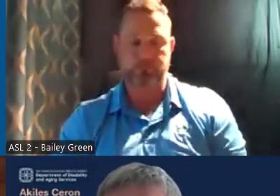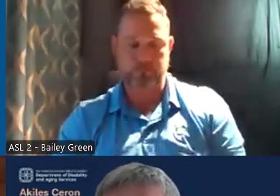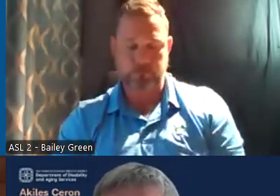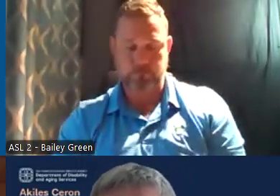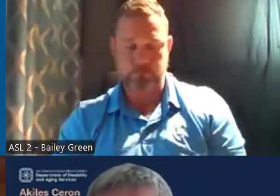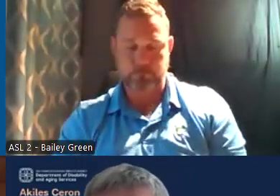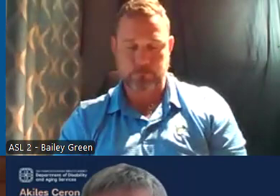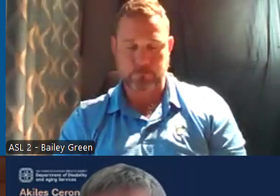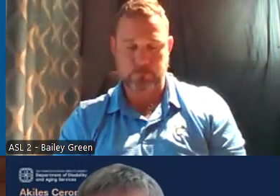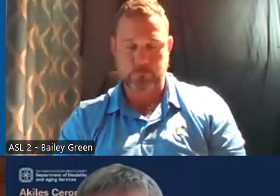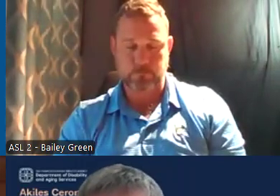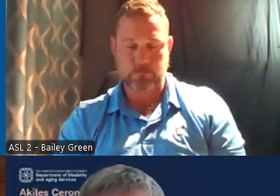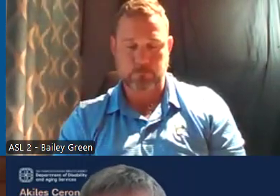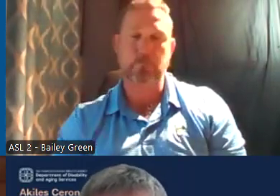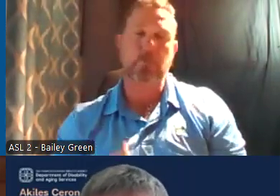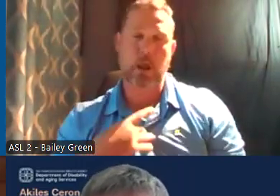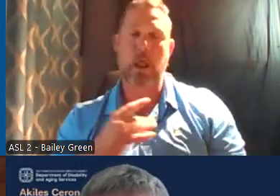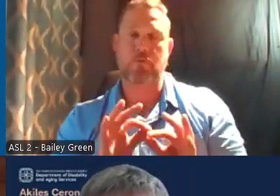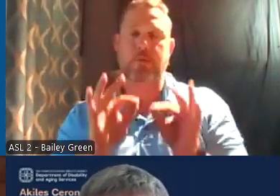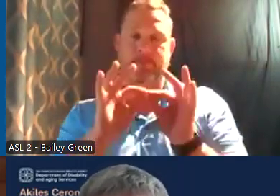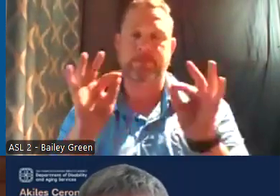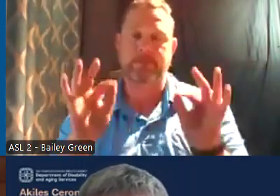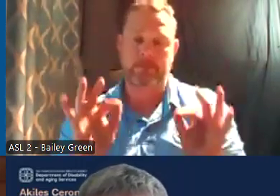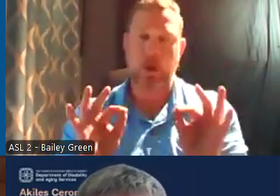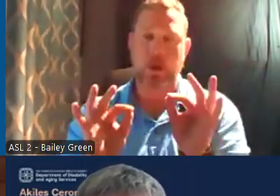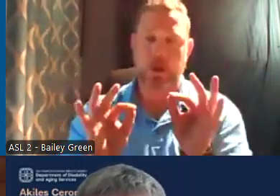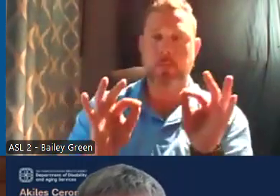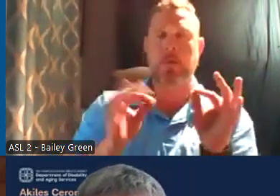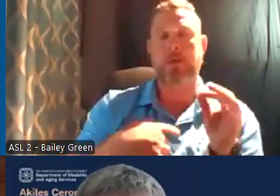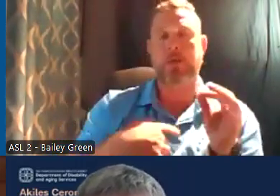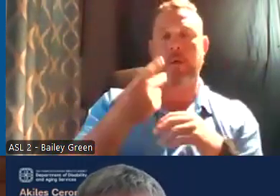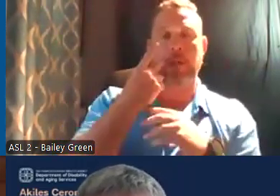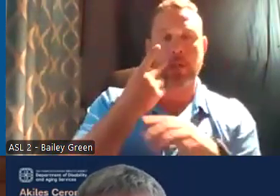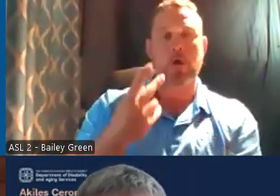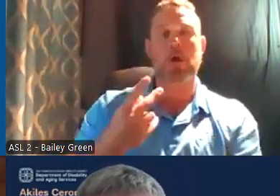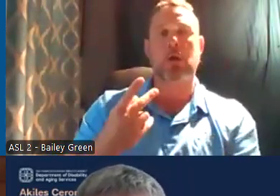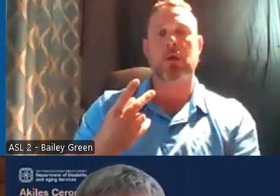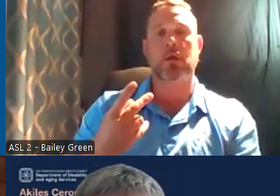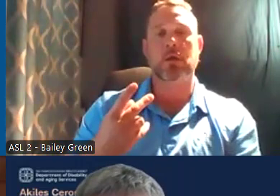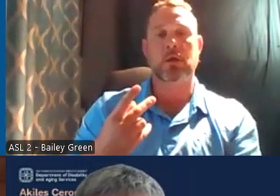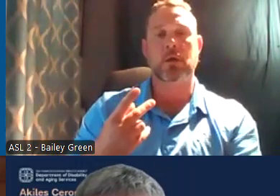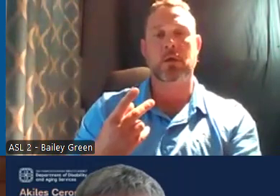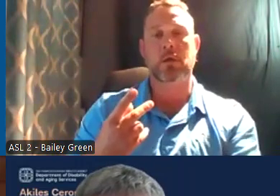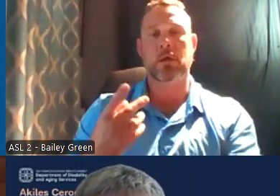So I like the reframing, and just, as I'm looking at the